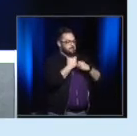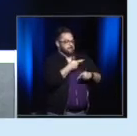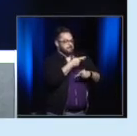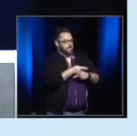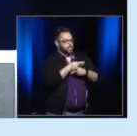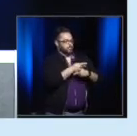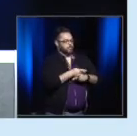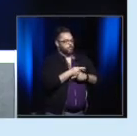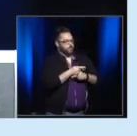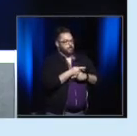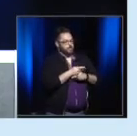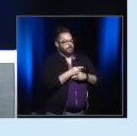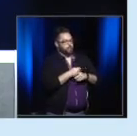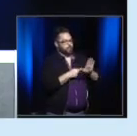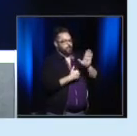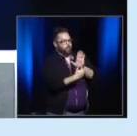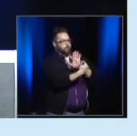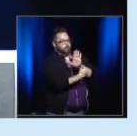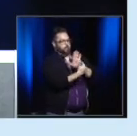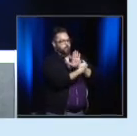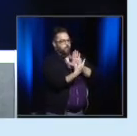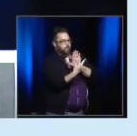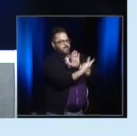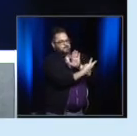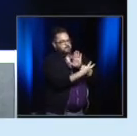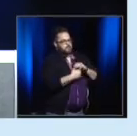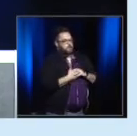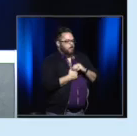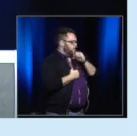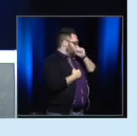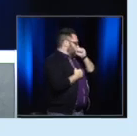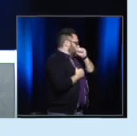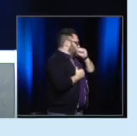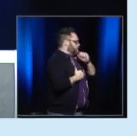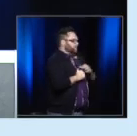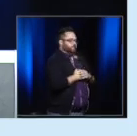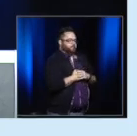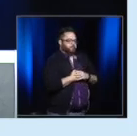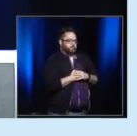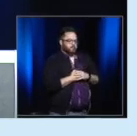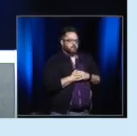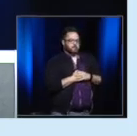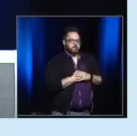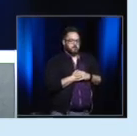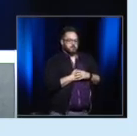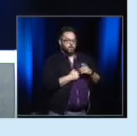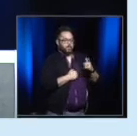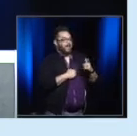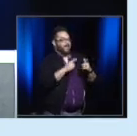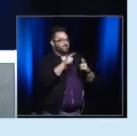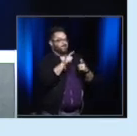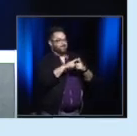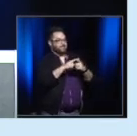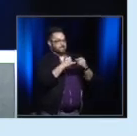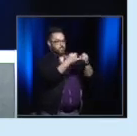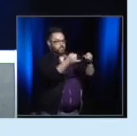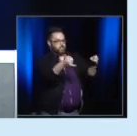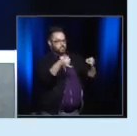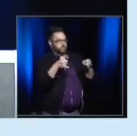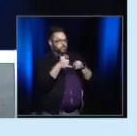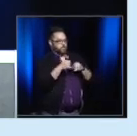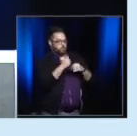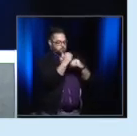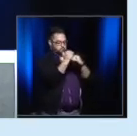North Island Marine Mammal Sanctuary. So we have the out to 12 nautical miles zone, but then the devil is always